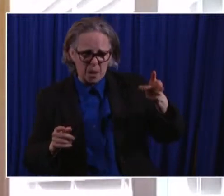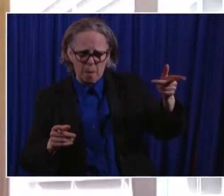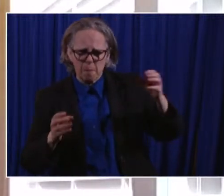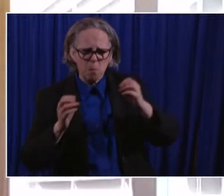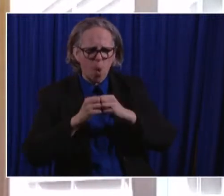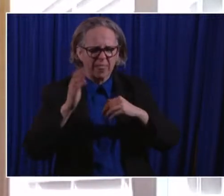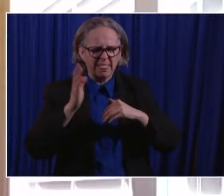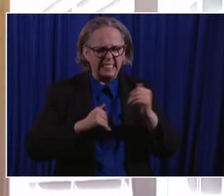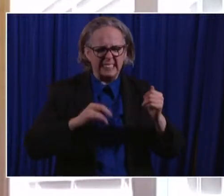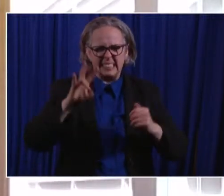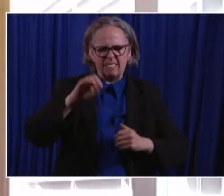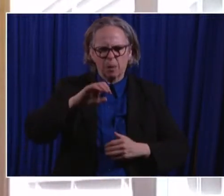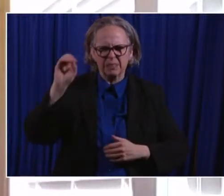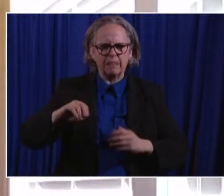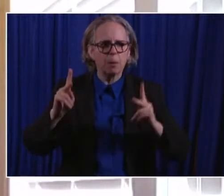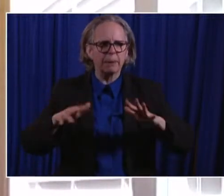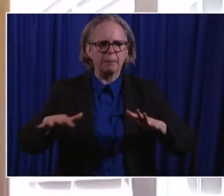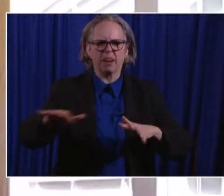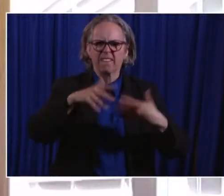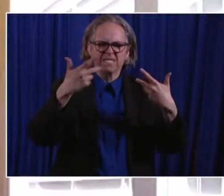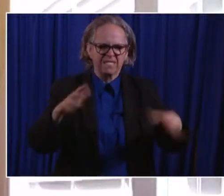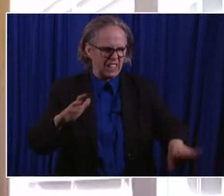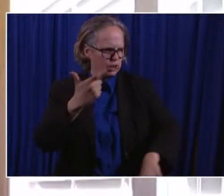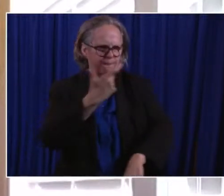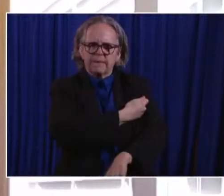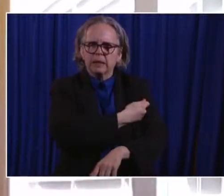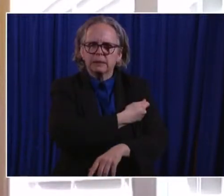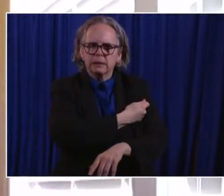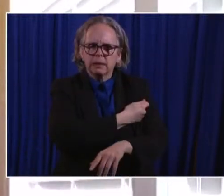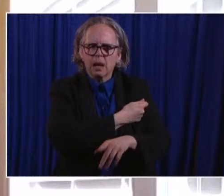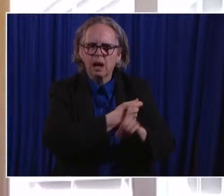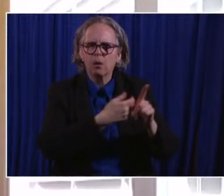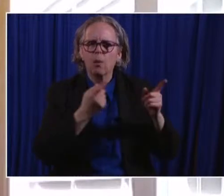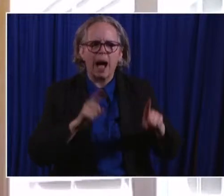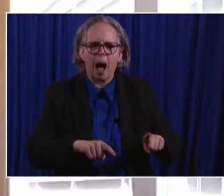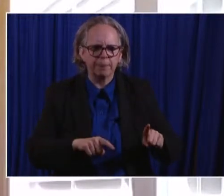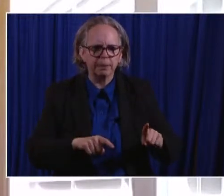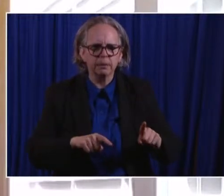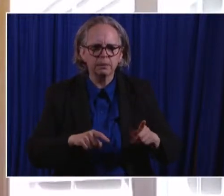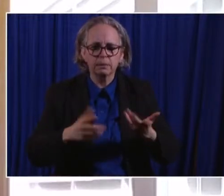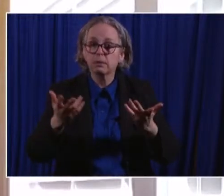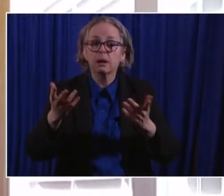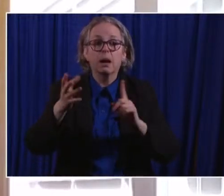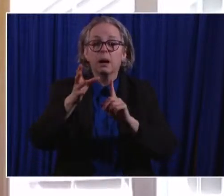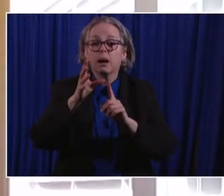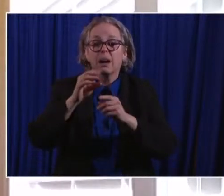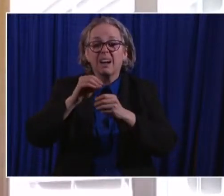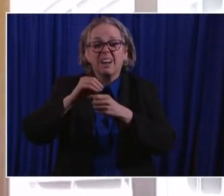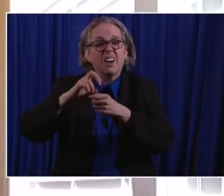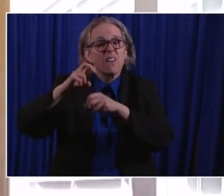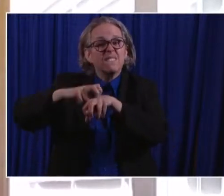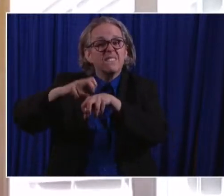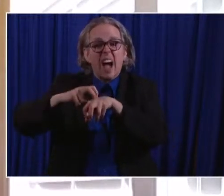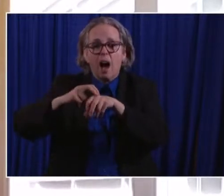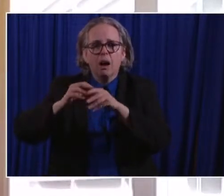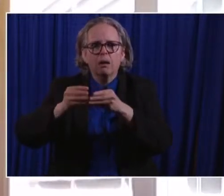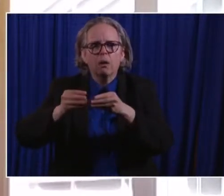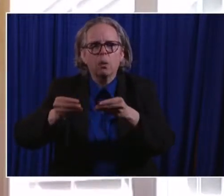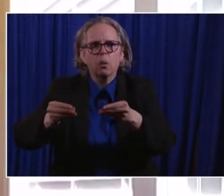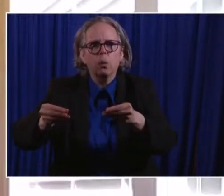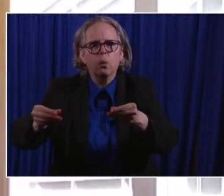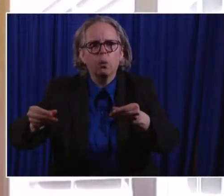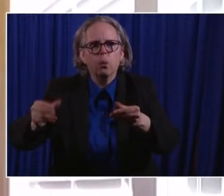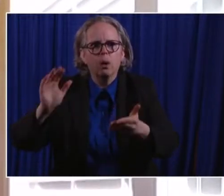people, and as a result has driven COVID numbers very low. Much of Europe, which was behind, is catching up